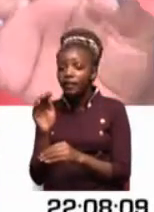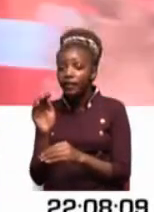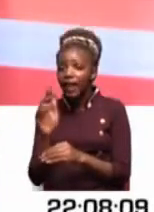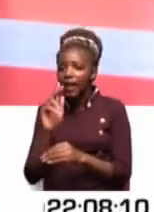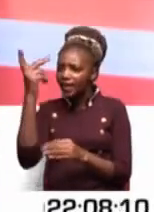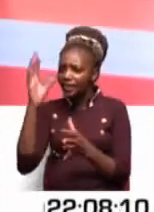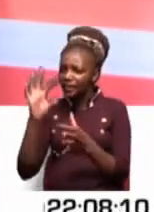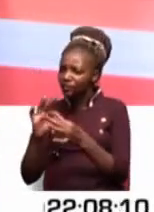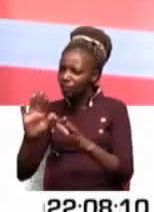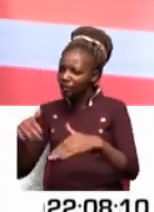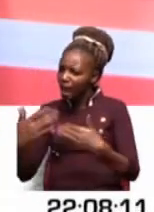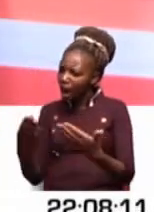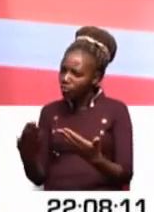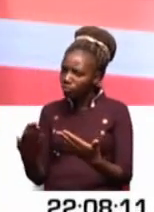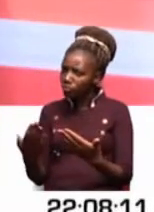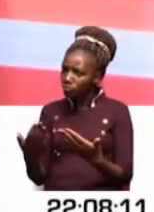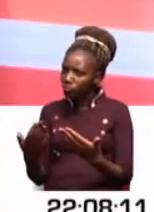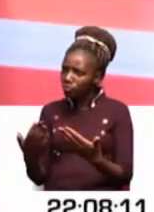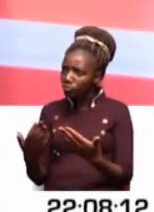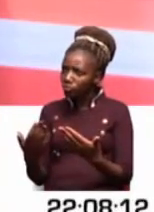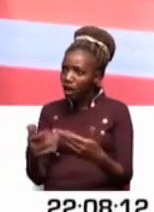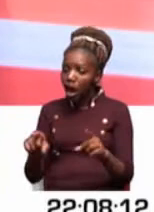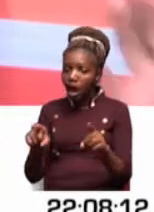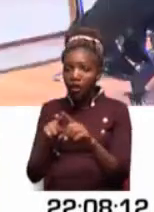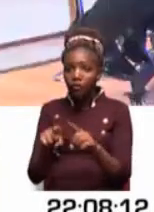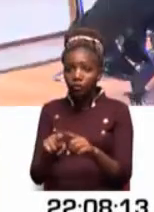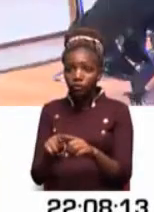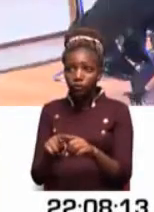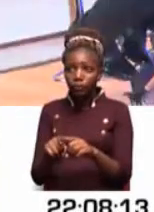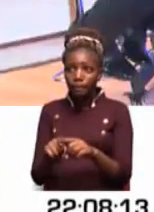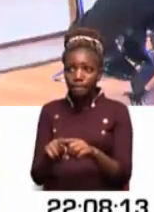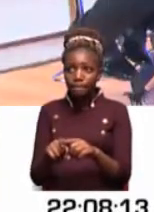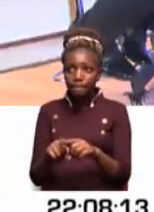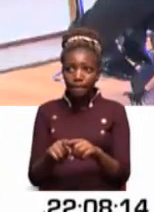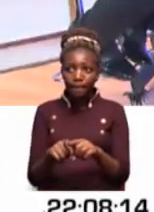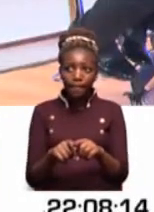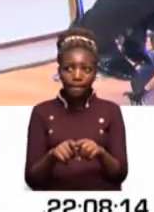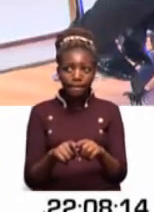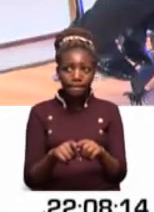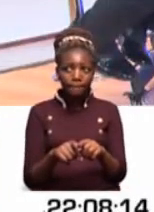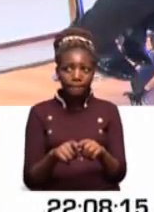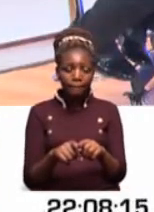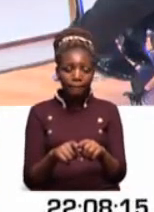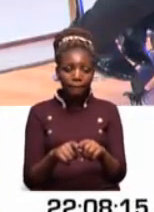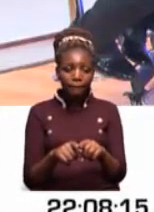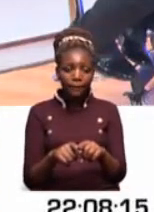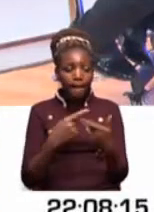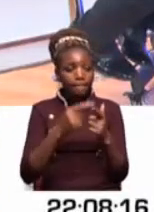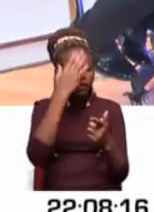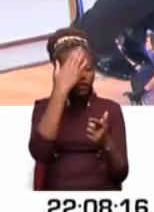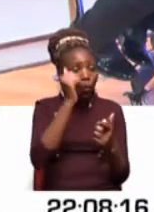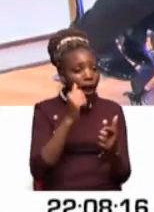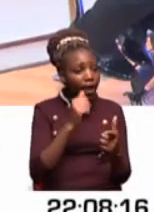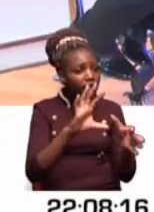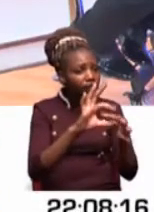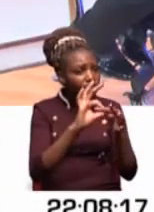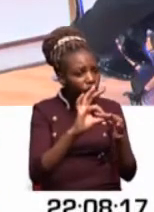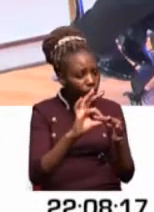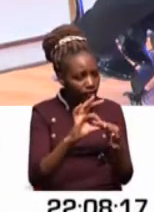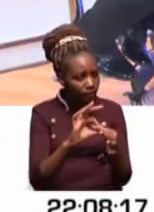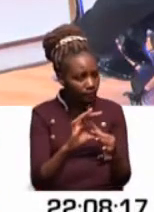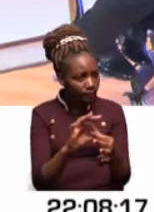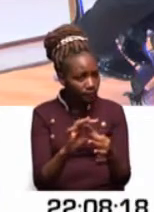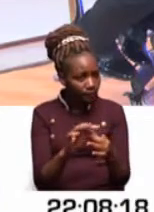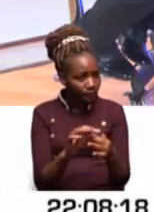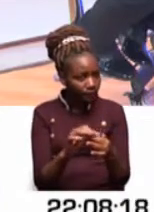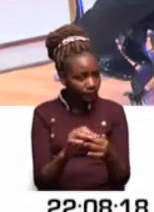In Germany, in fact, the president of Germany is coming. But to be fair, and he's coming. To be why fair, is the he coming together was largely what? By the leaders of these political why